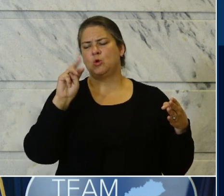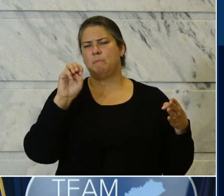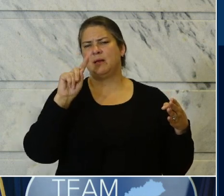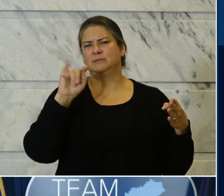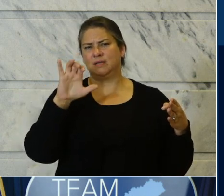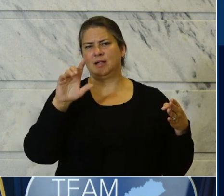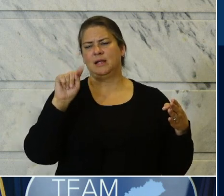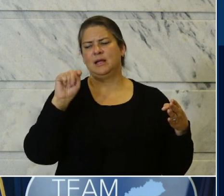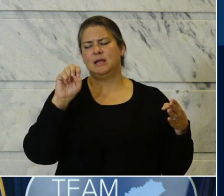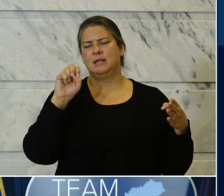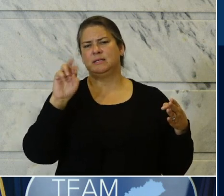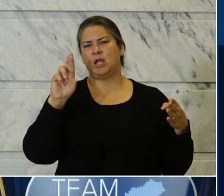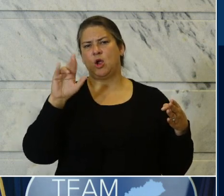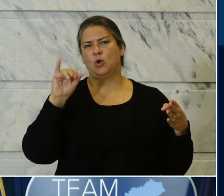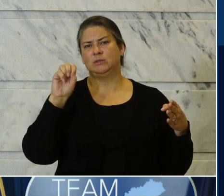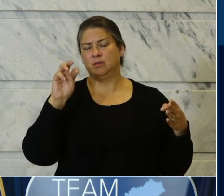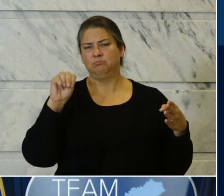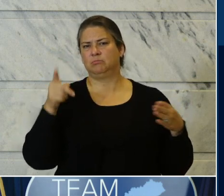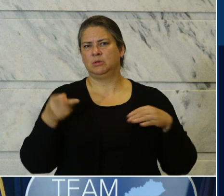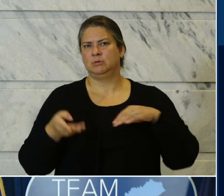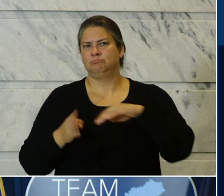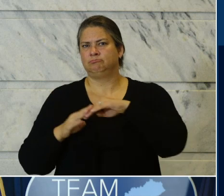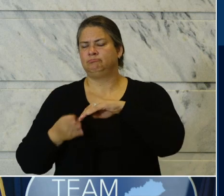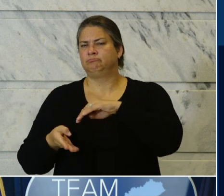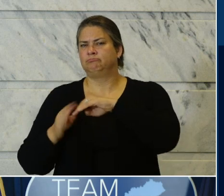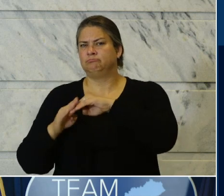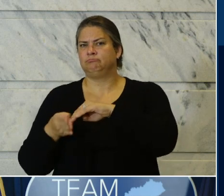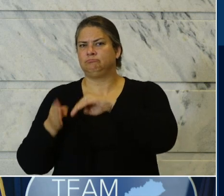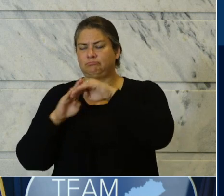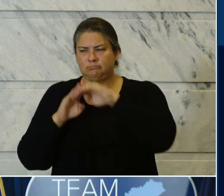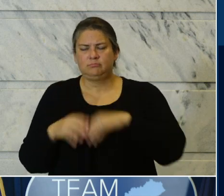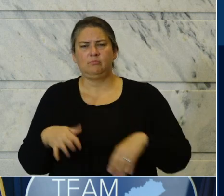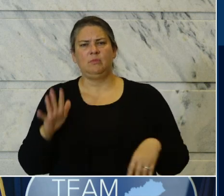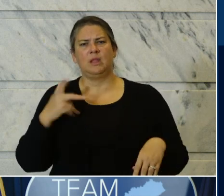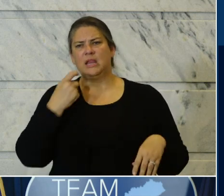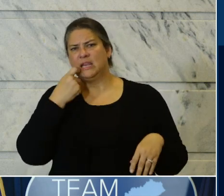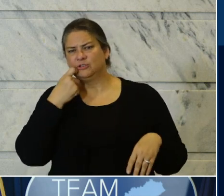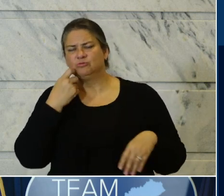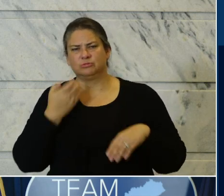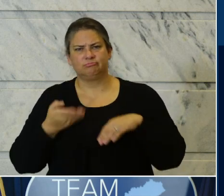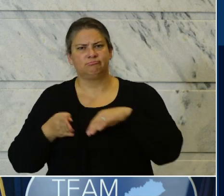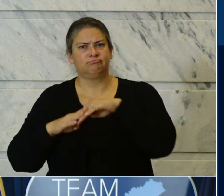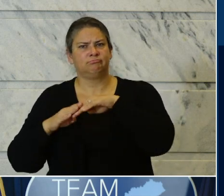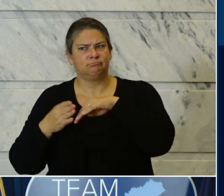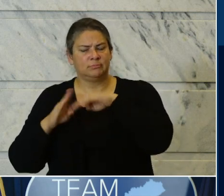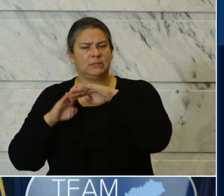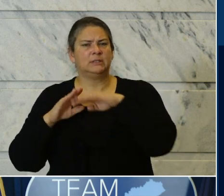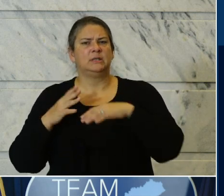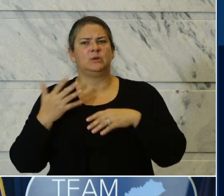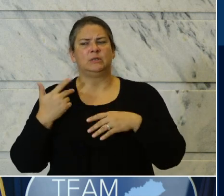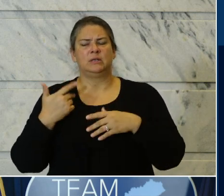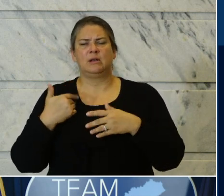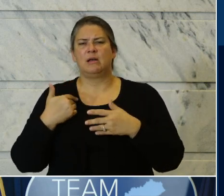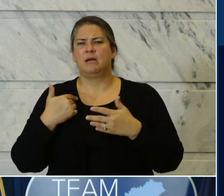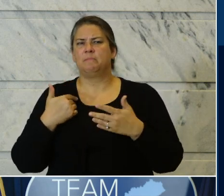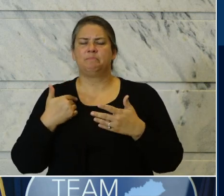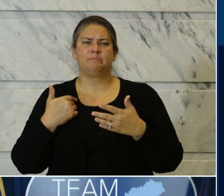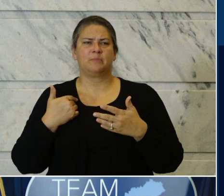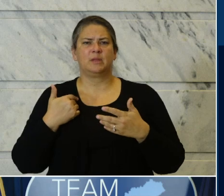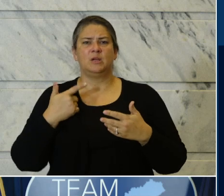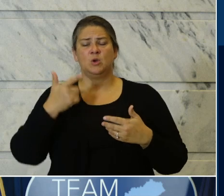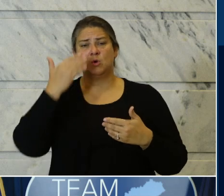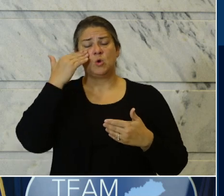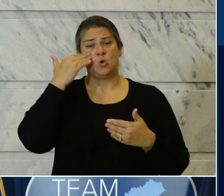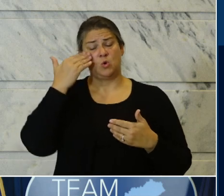is one of our greatest security threats, and we know that not only can be in the form of